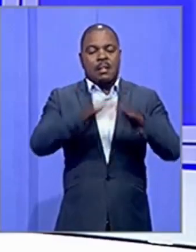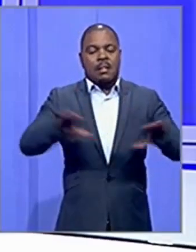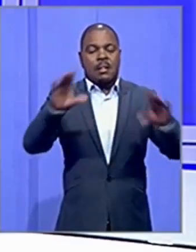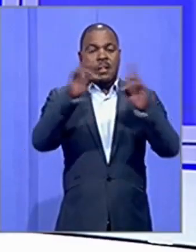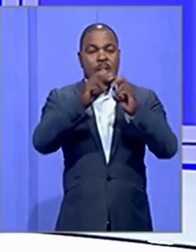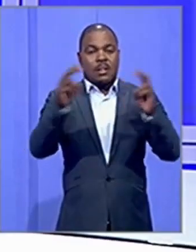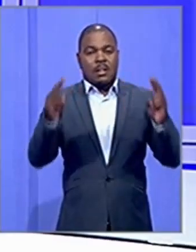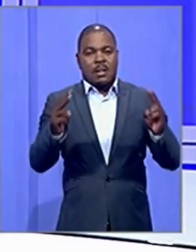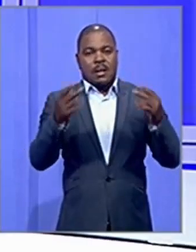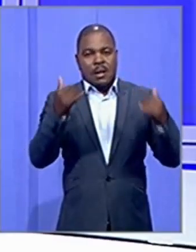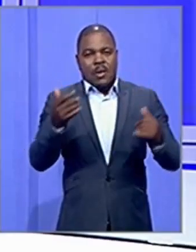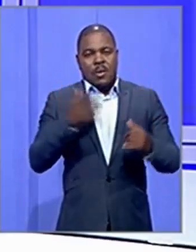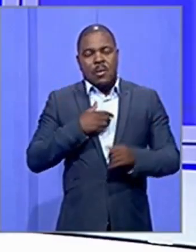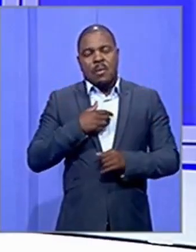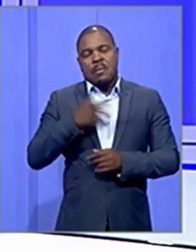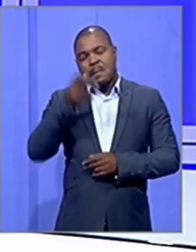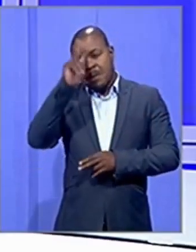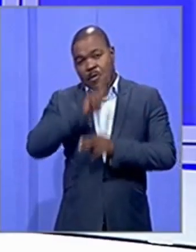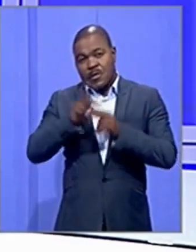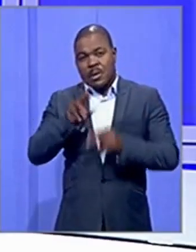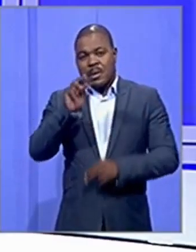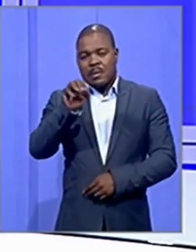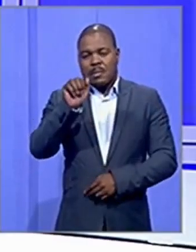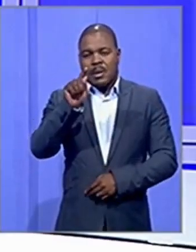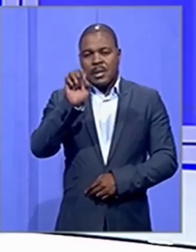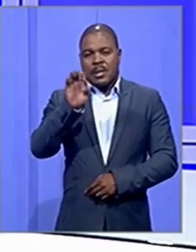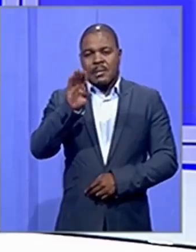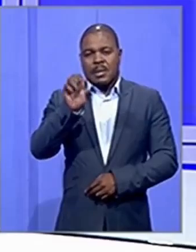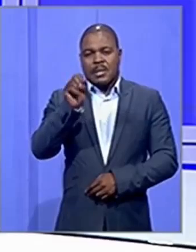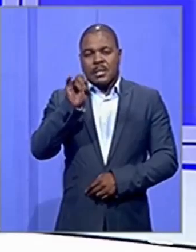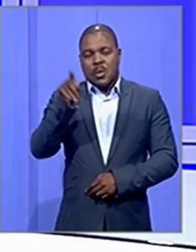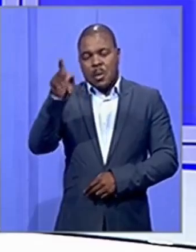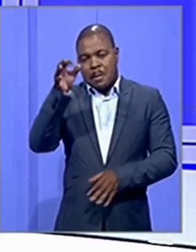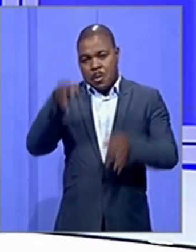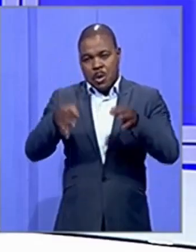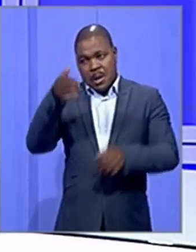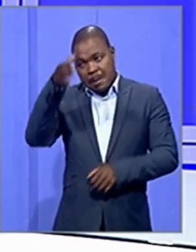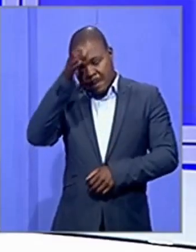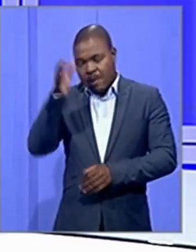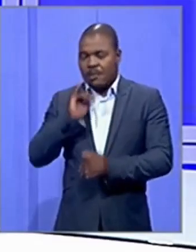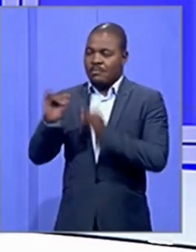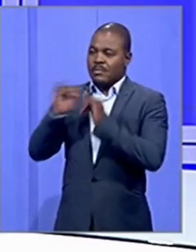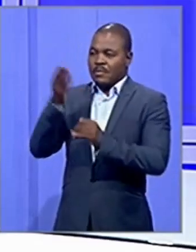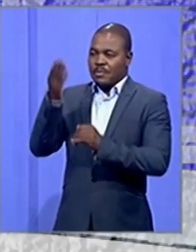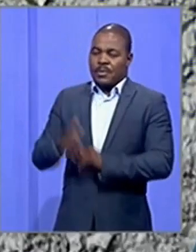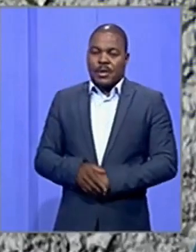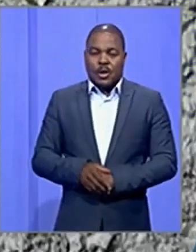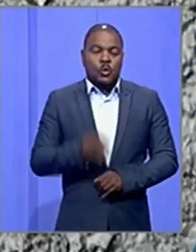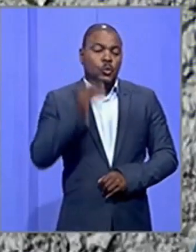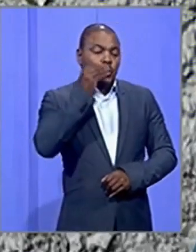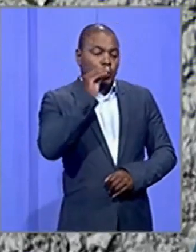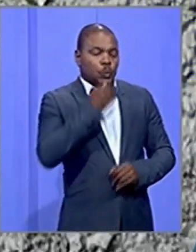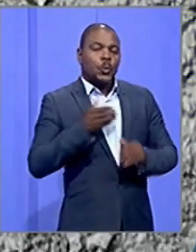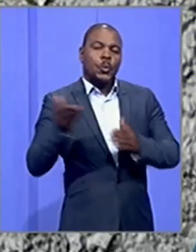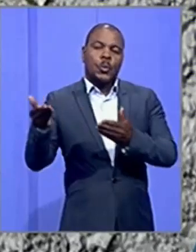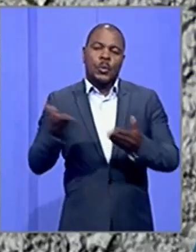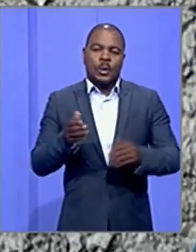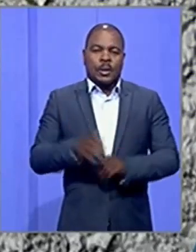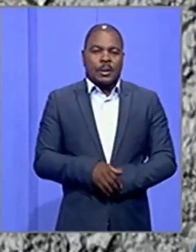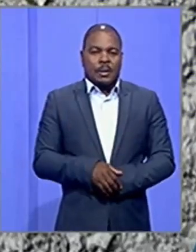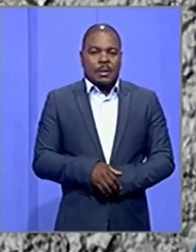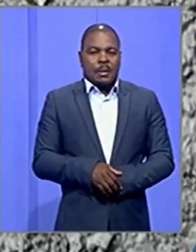Sethulego Matebesi e le mohlopholi tabeng tsa dipolotiki. Professor re a o amela tabeng tsa Sesotho. Khotso